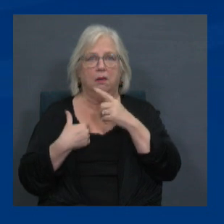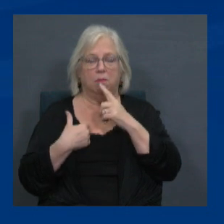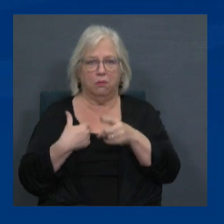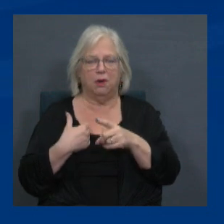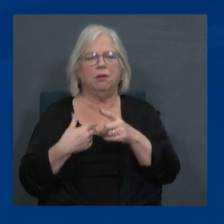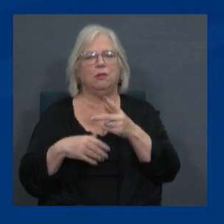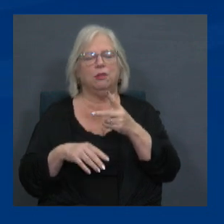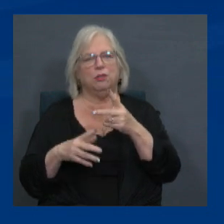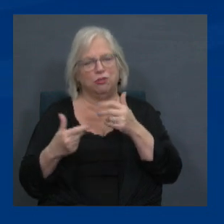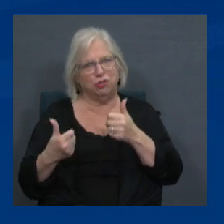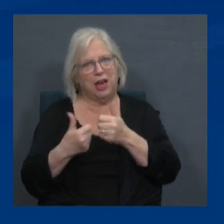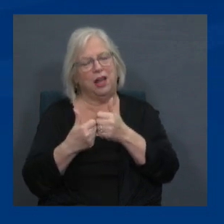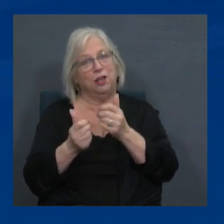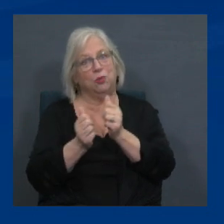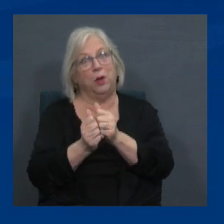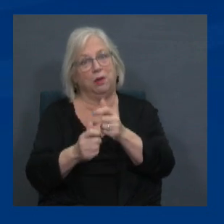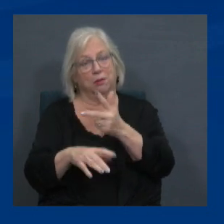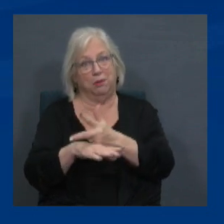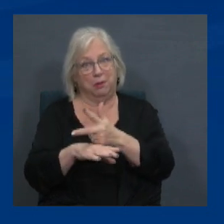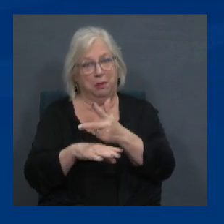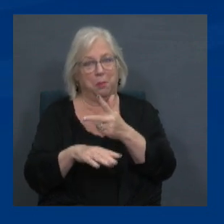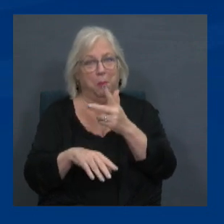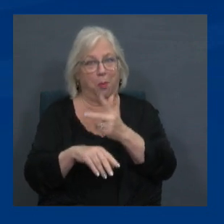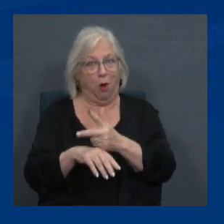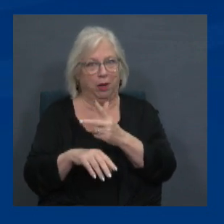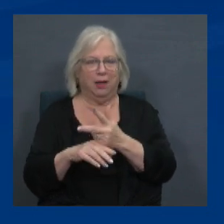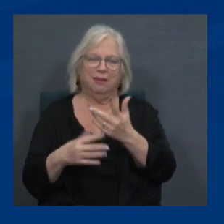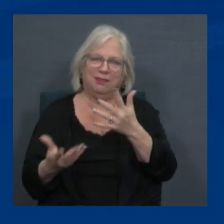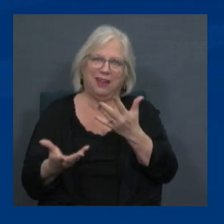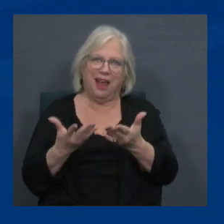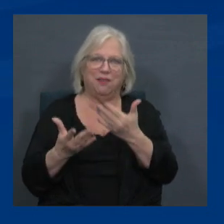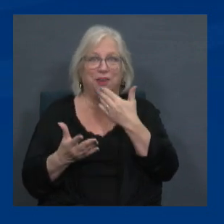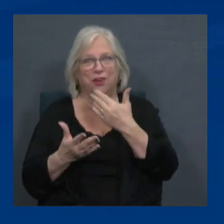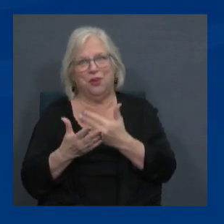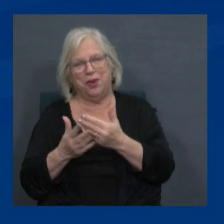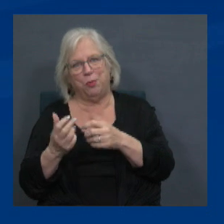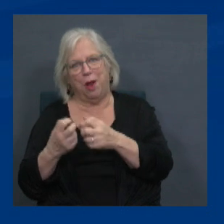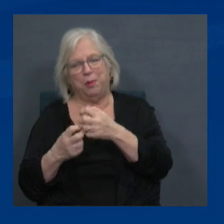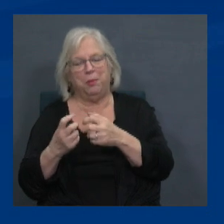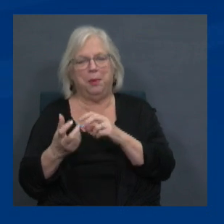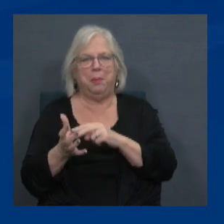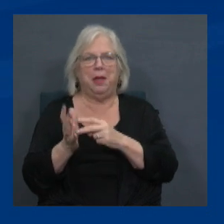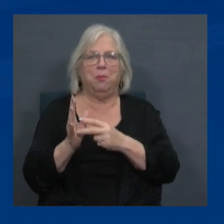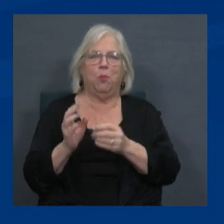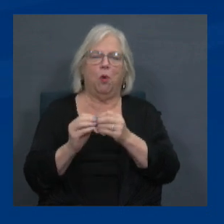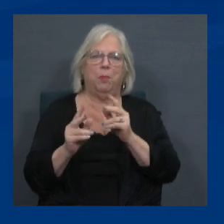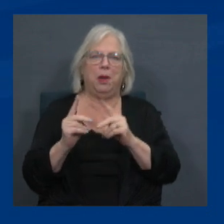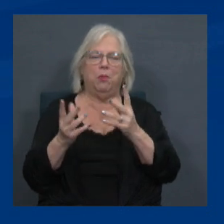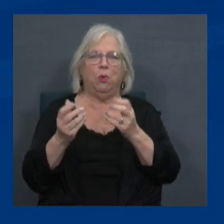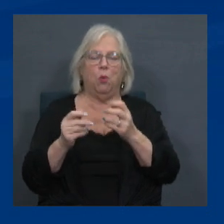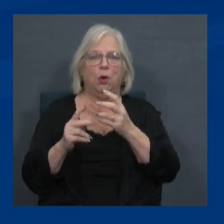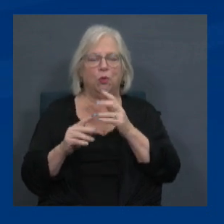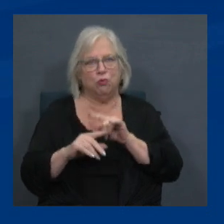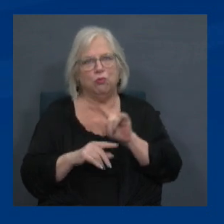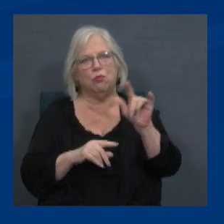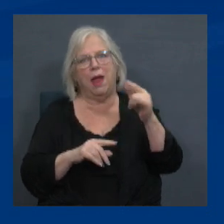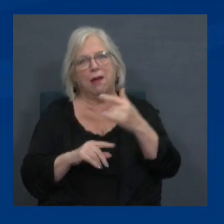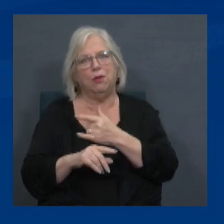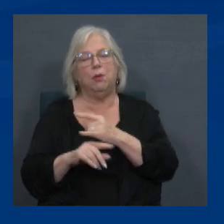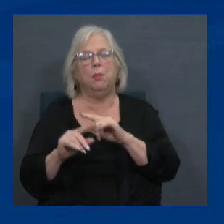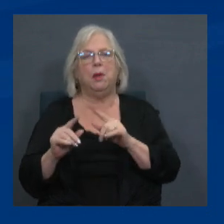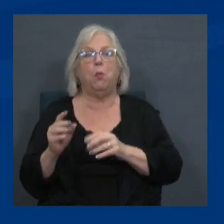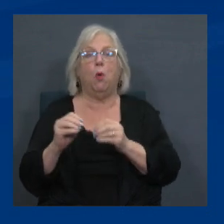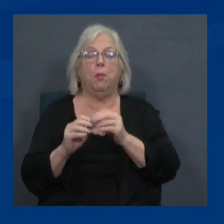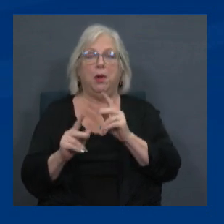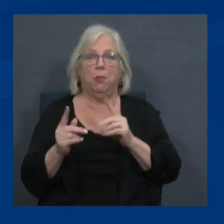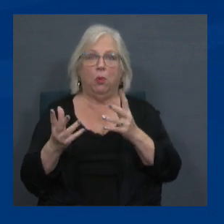parking. It's sort of a good problem to have. That means more people want to travel through our airport, and more people want to park at